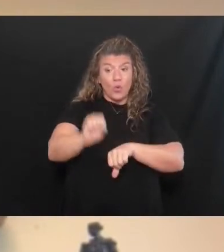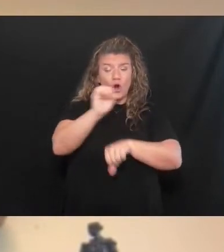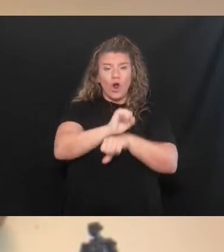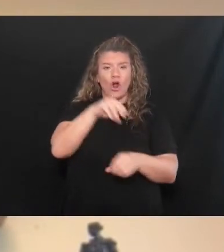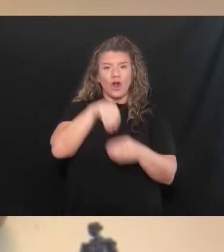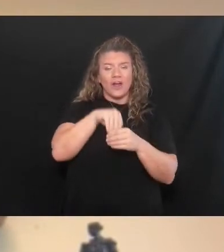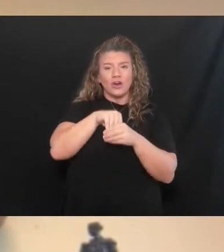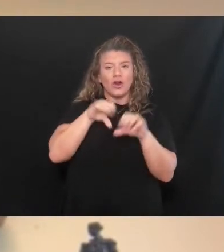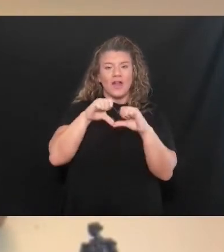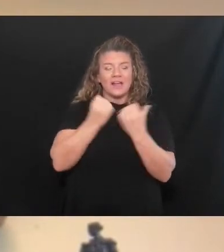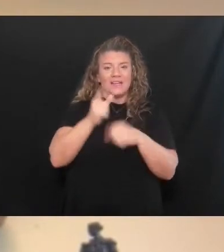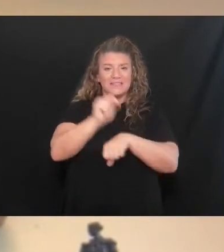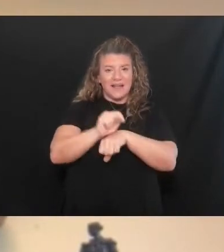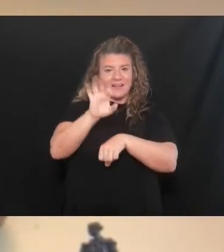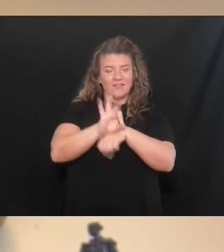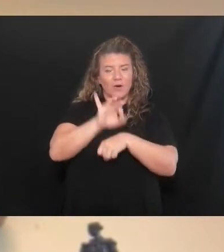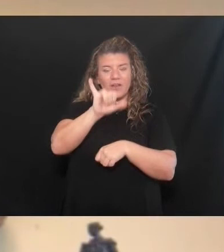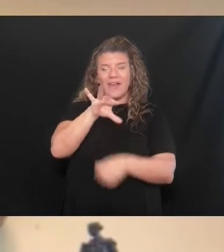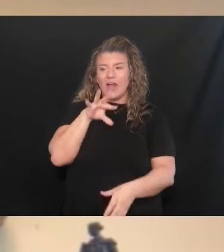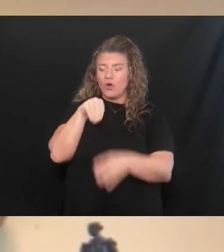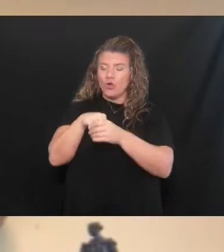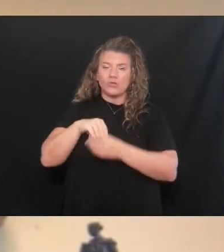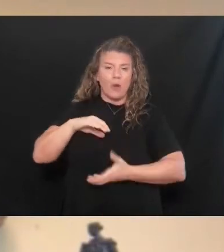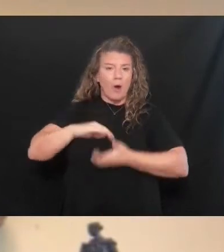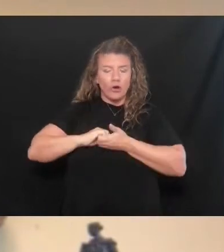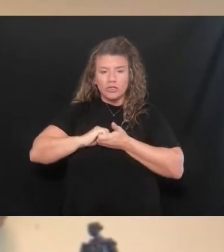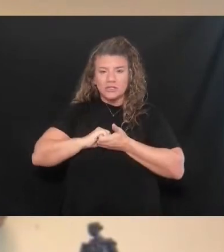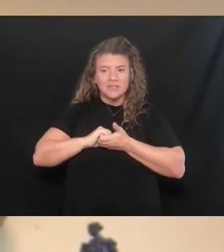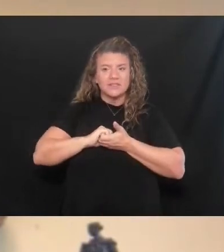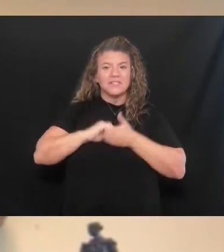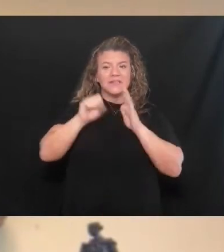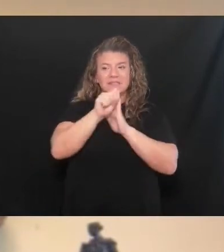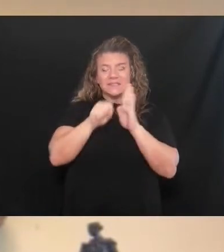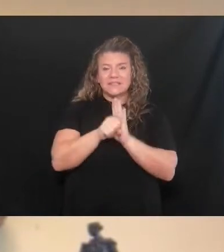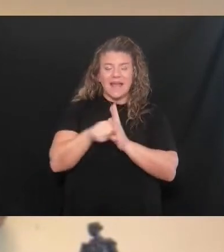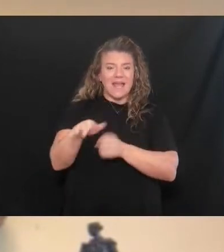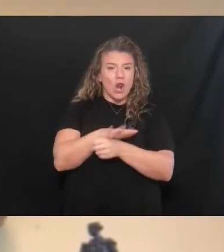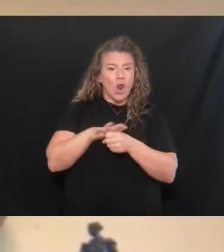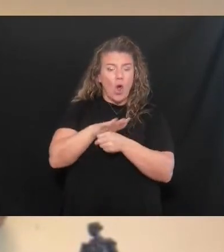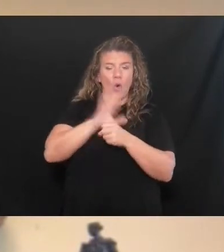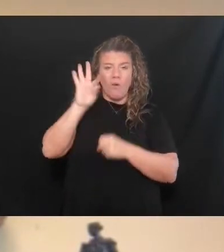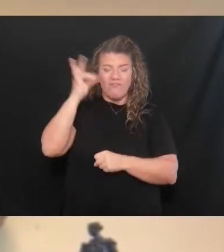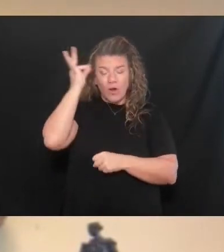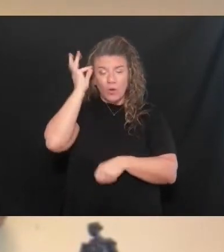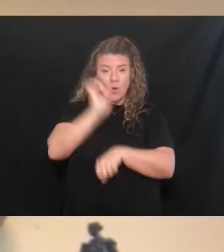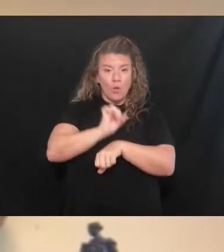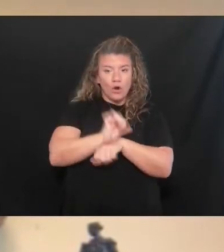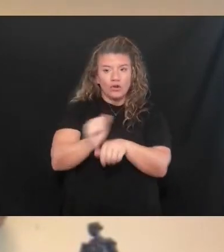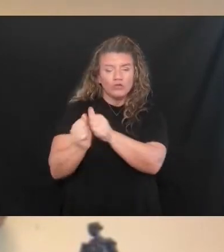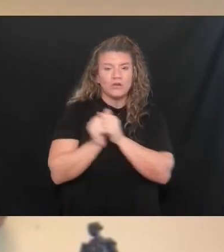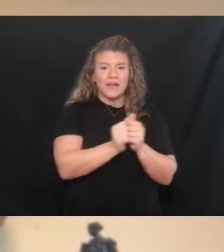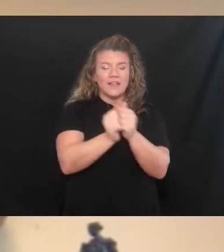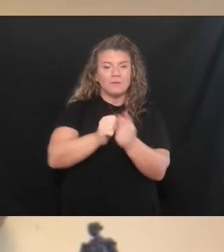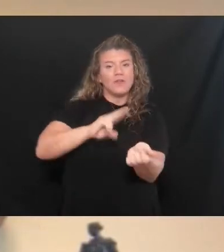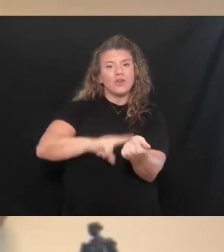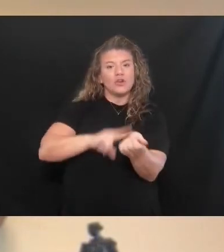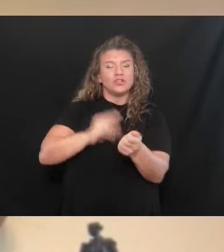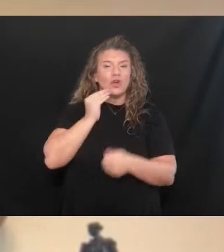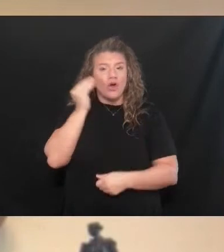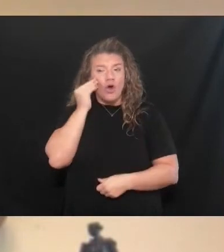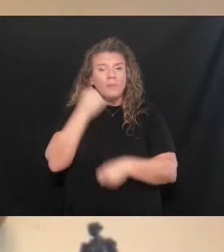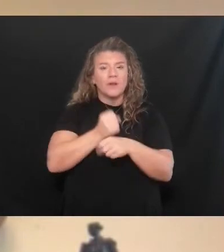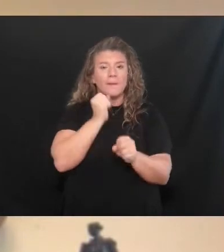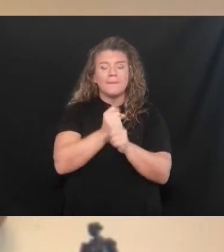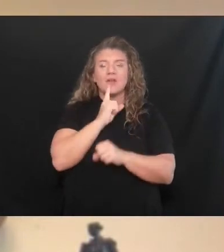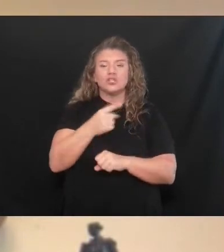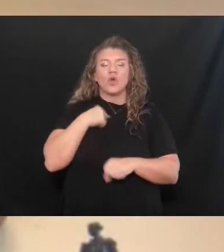interagency task force, which includes all of our partners, state, local, and federal, working with nursing homes to make sure that we